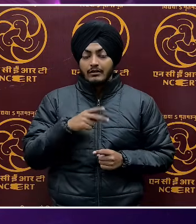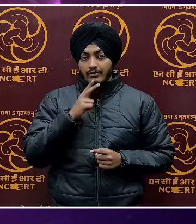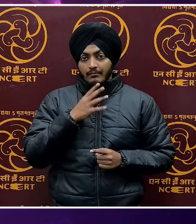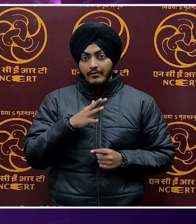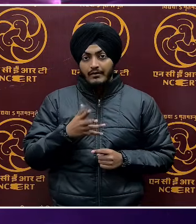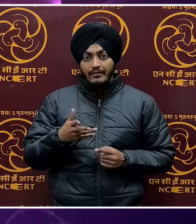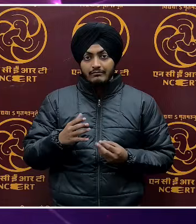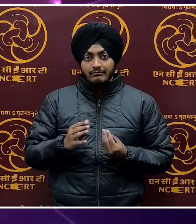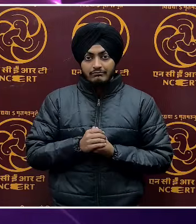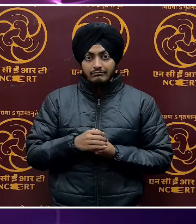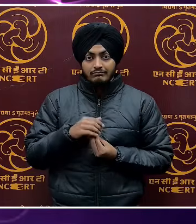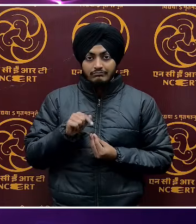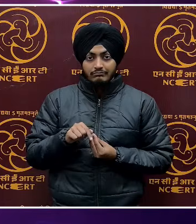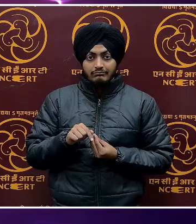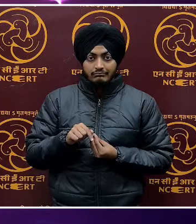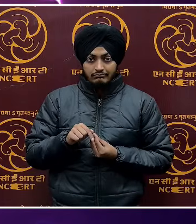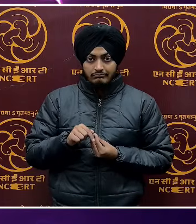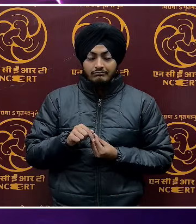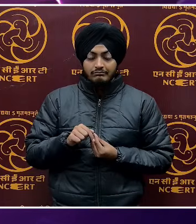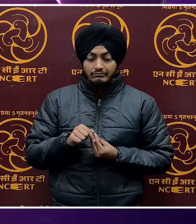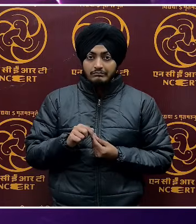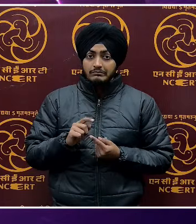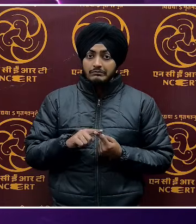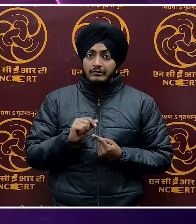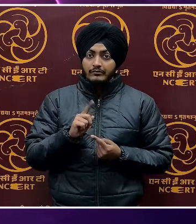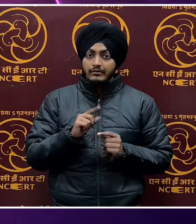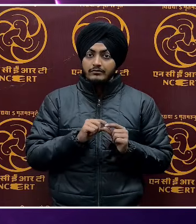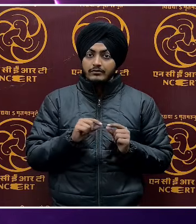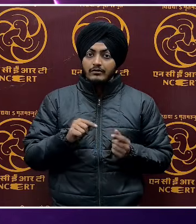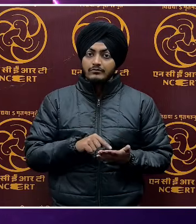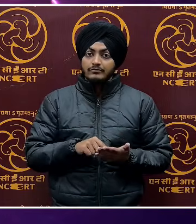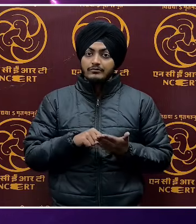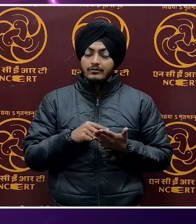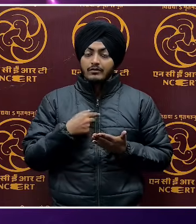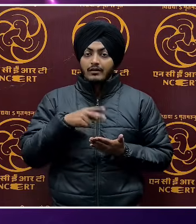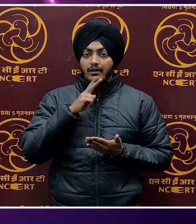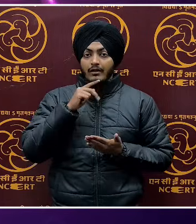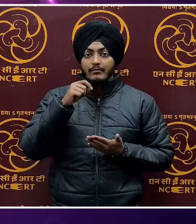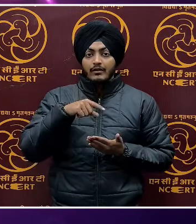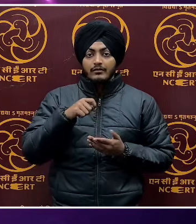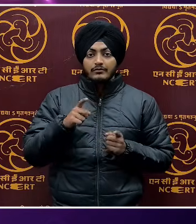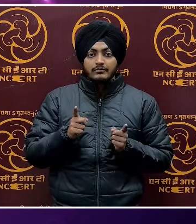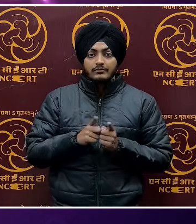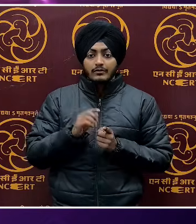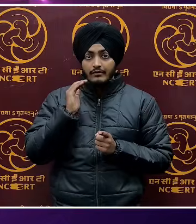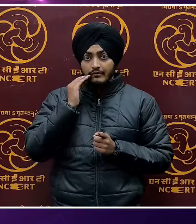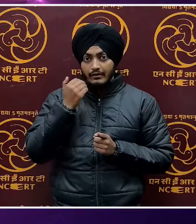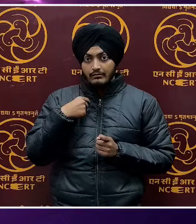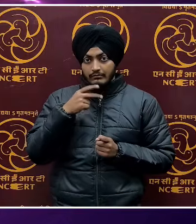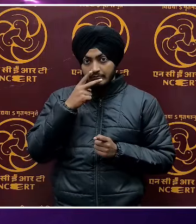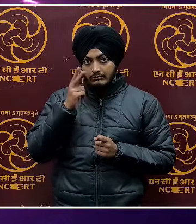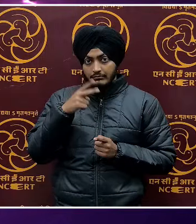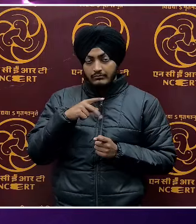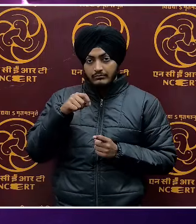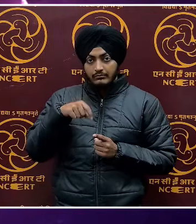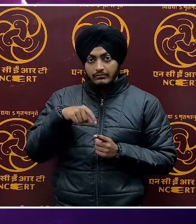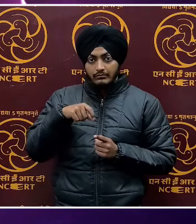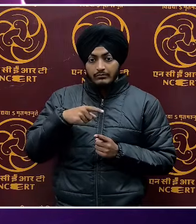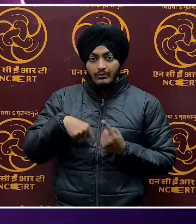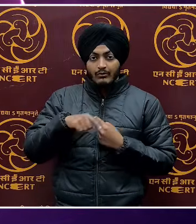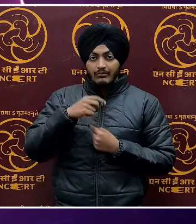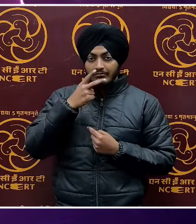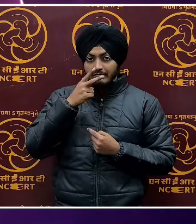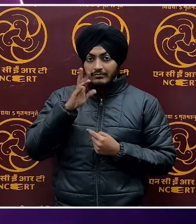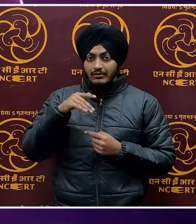also. I think you can see, right? So the first line, it's saying that little drops of water. When we look at water droplets, ma'am, you must have seen